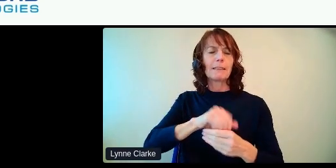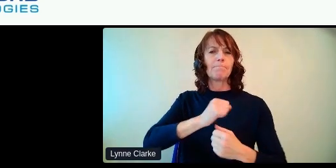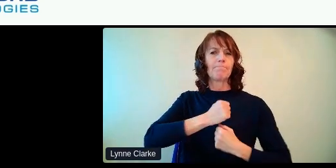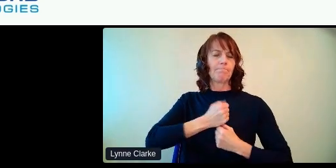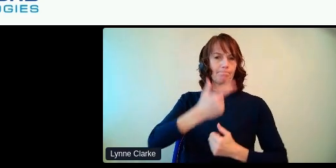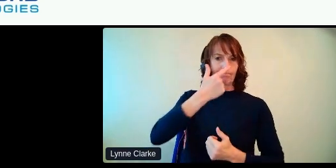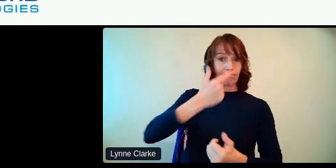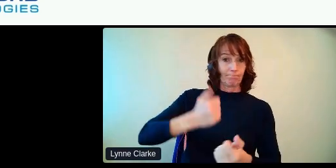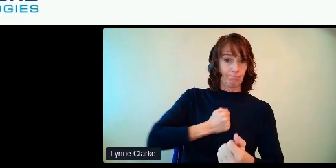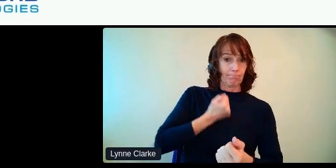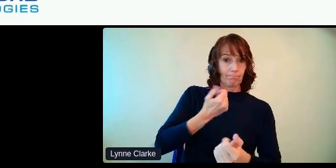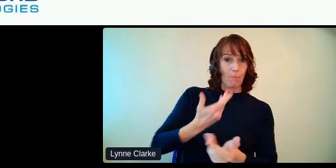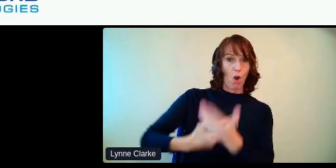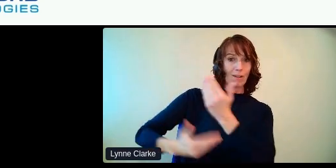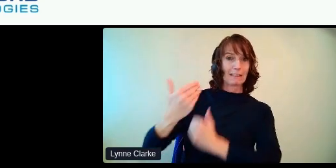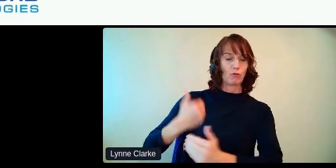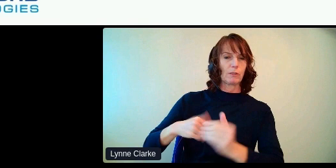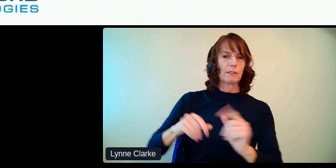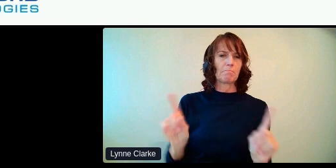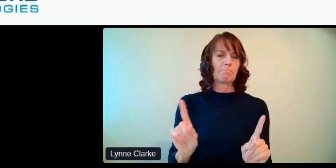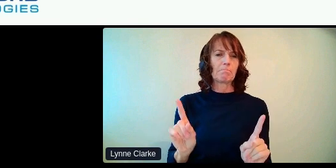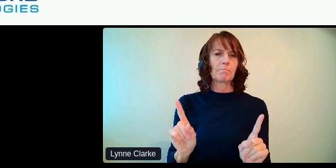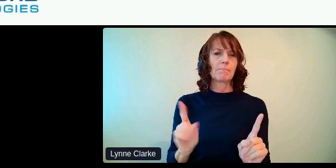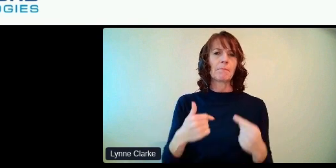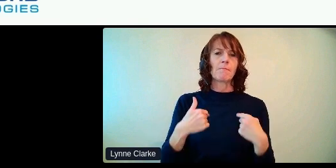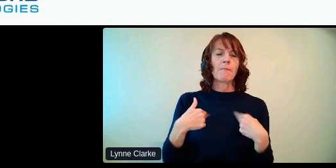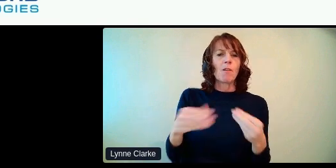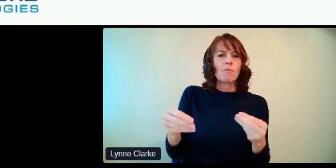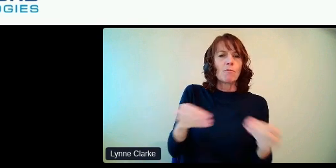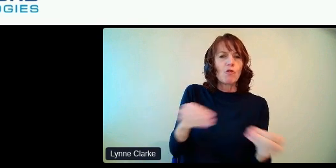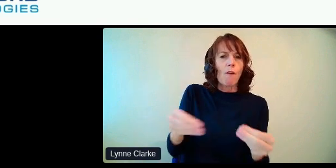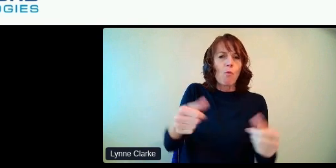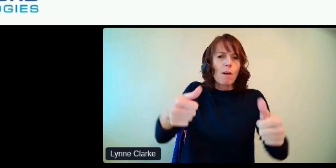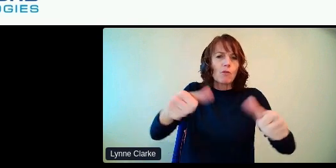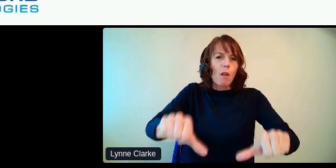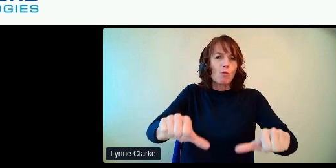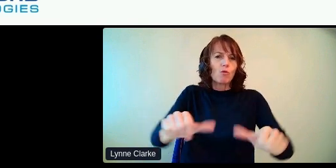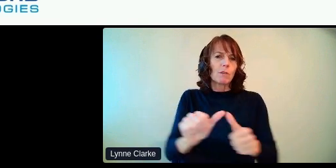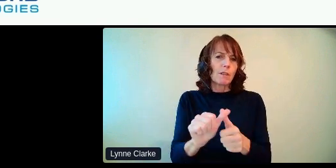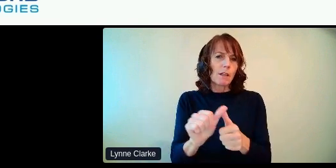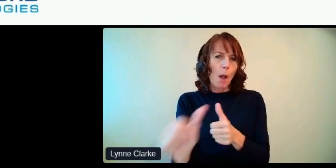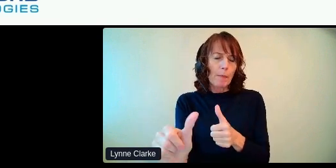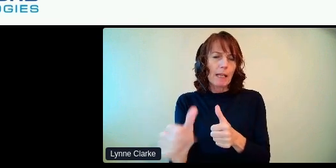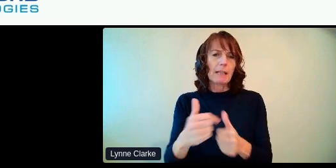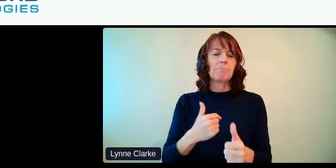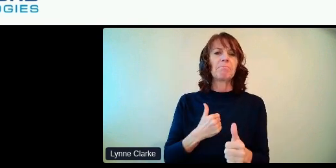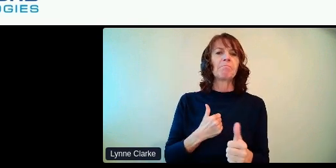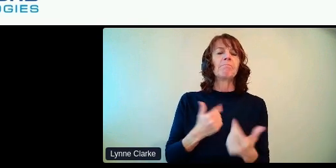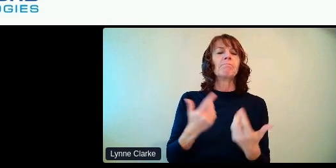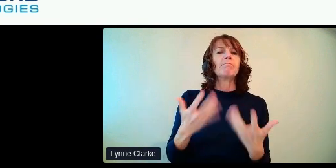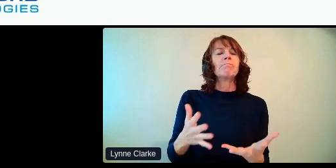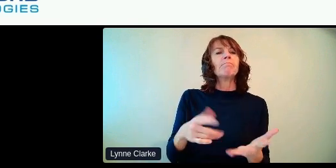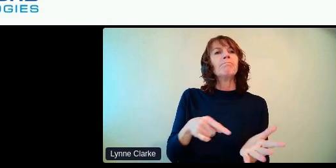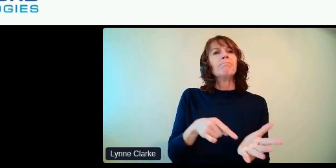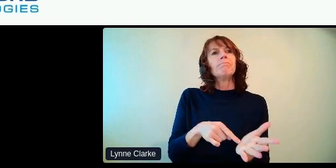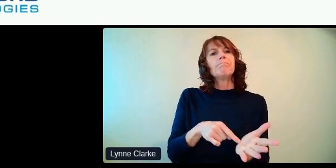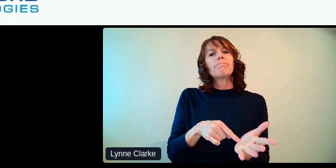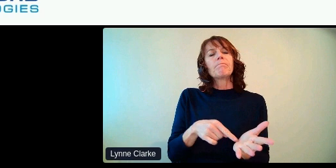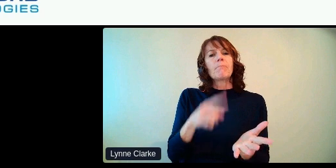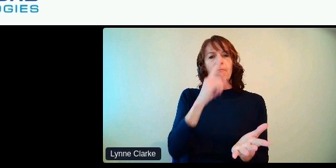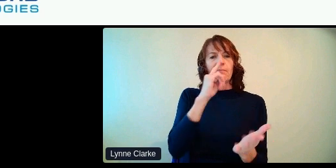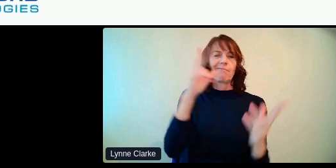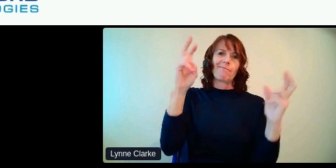history is that we are a software and solutions company, and we've been in what you might call the